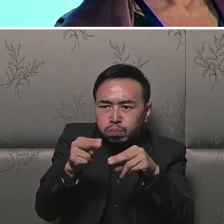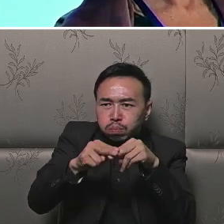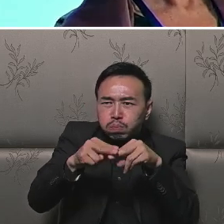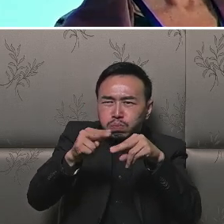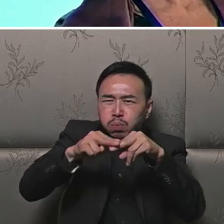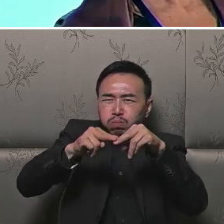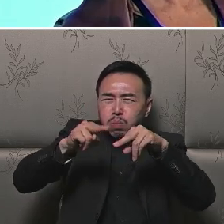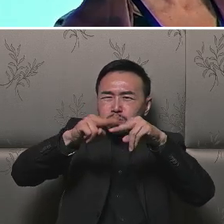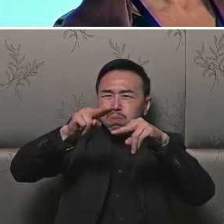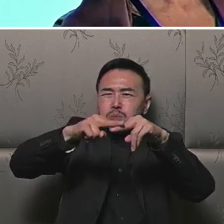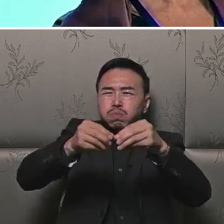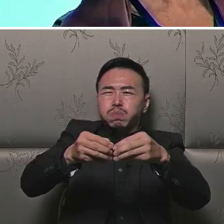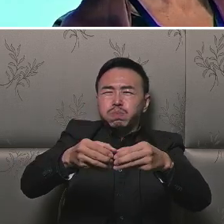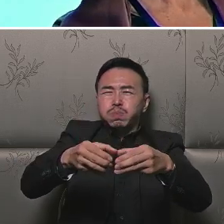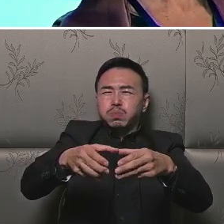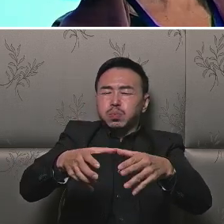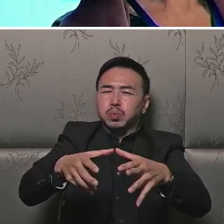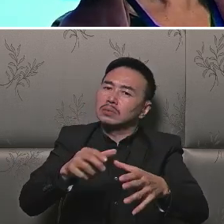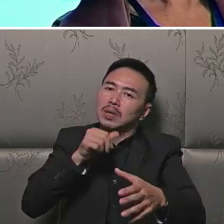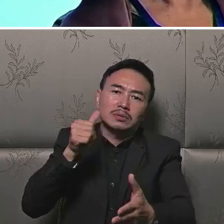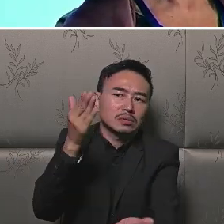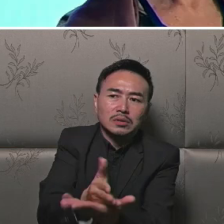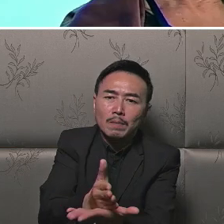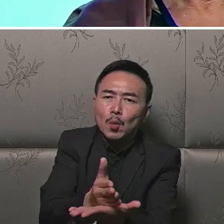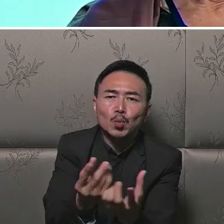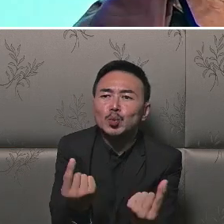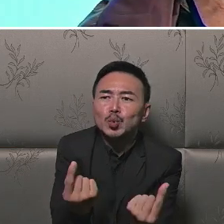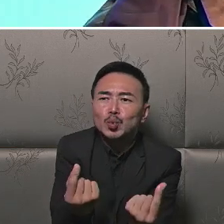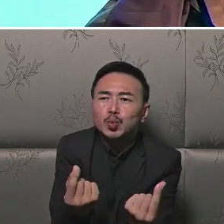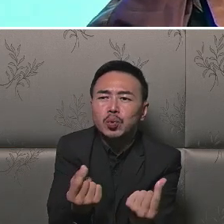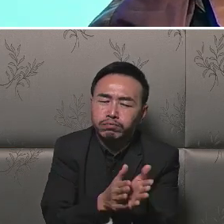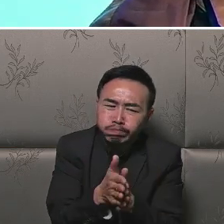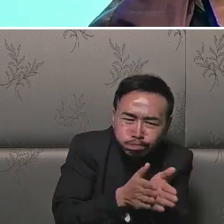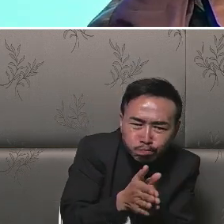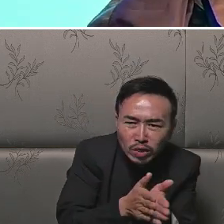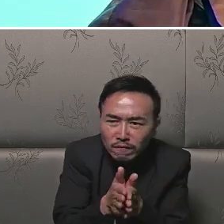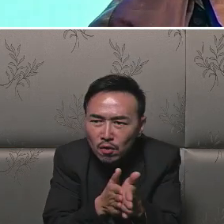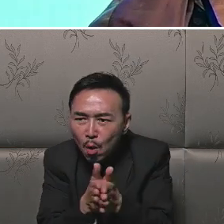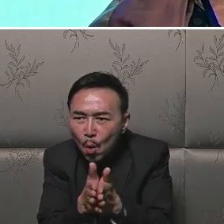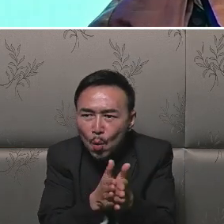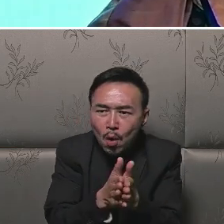So what are the challenges that you foresee, and what are your thoughts about rolling it out? Thank you.